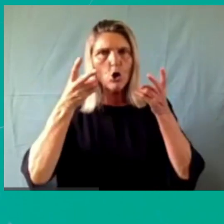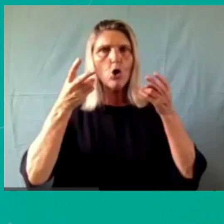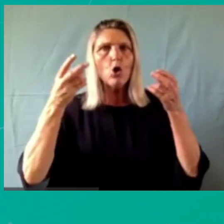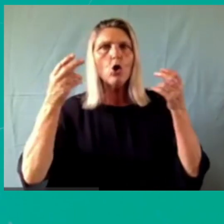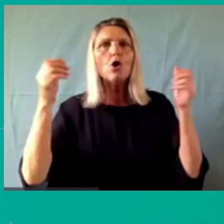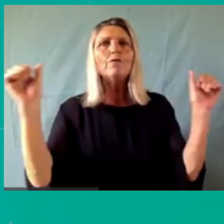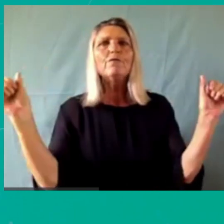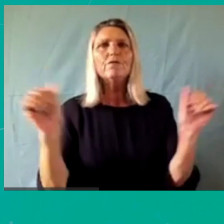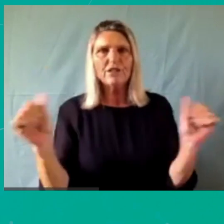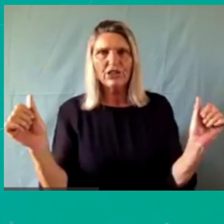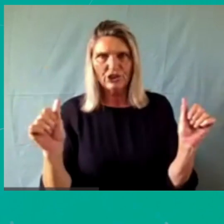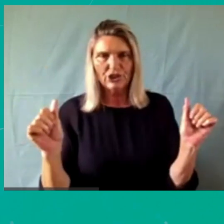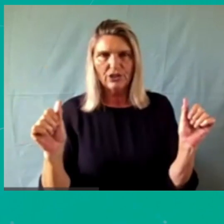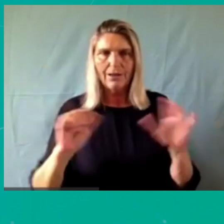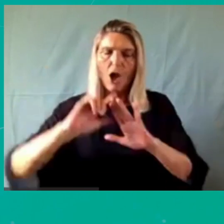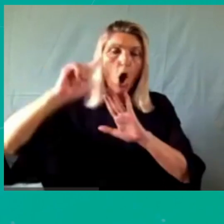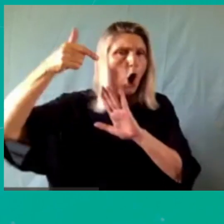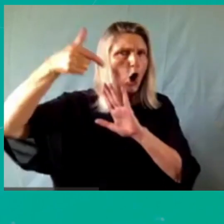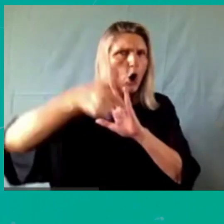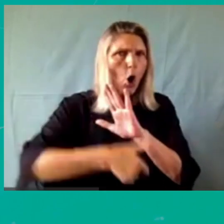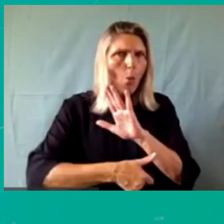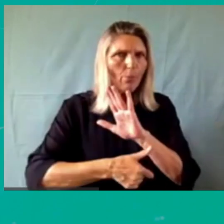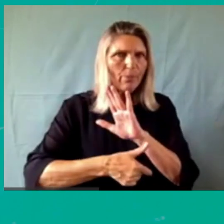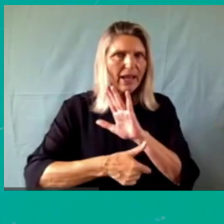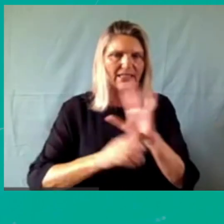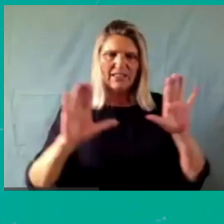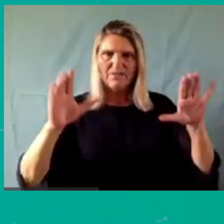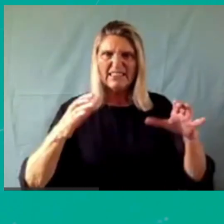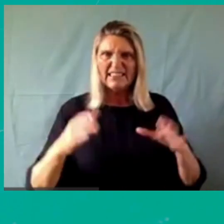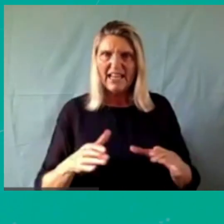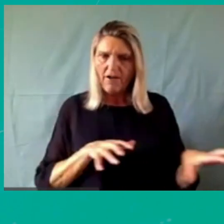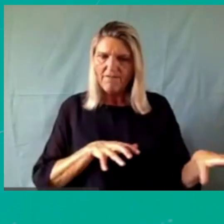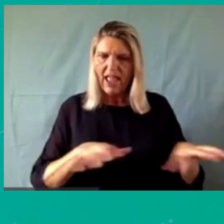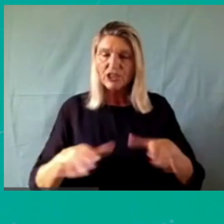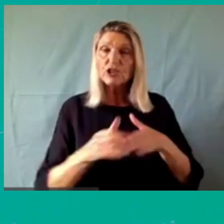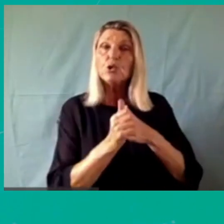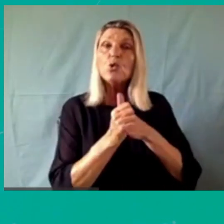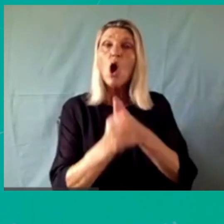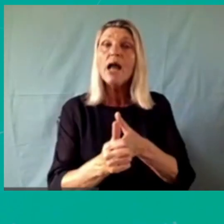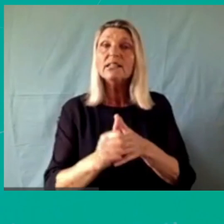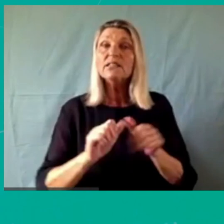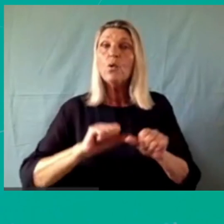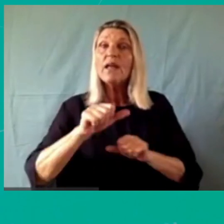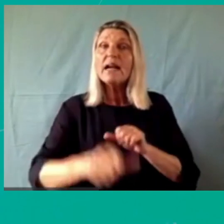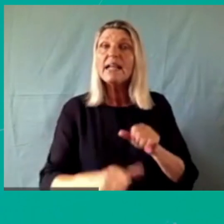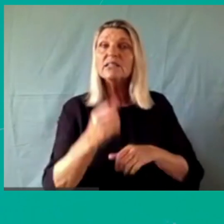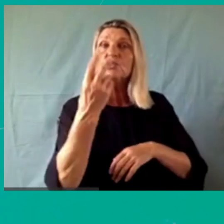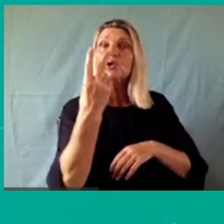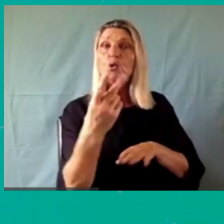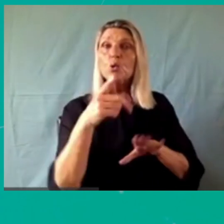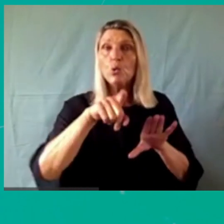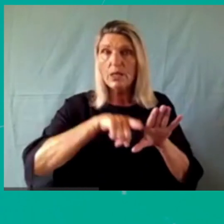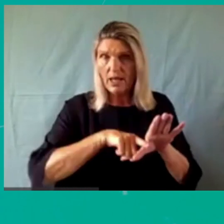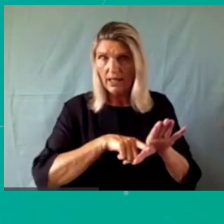of actions which drive our initial steps over the next 2 years, and which seek to pick up on the very